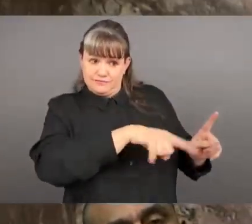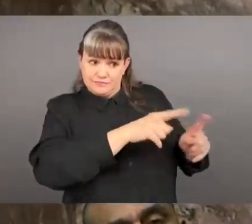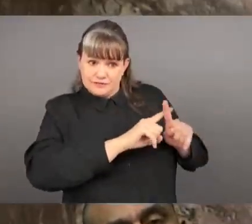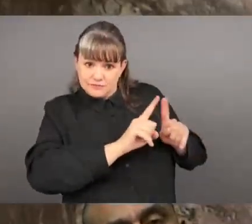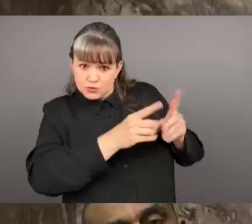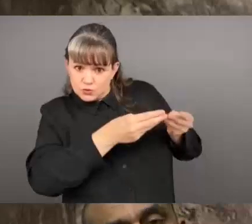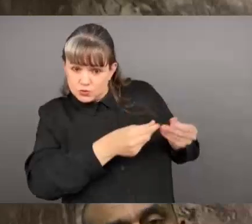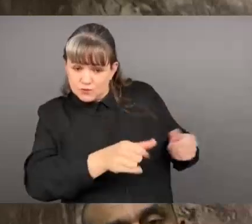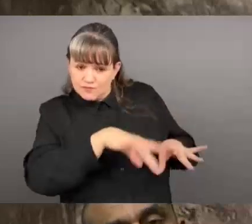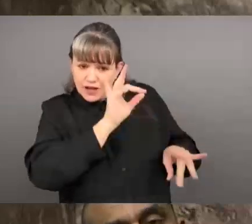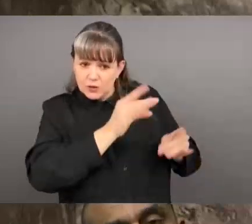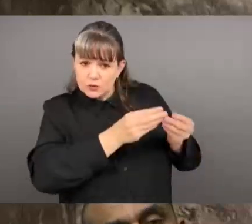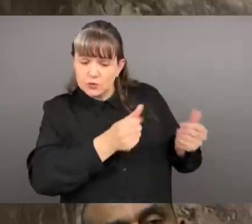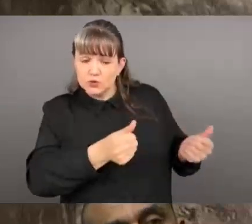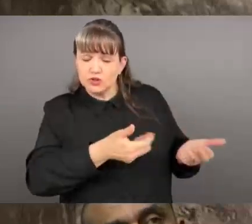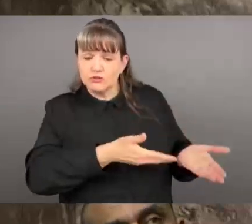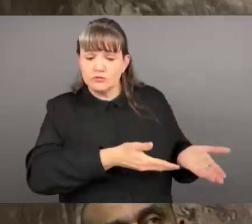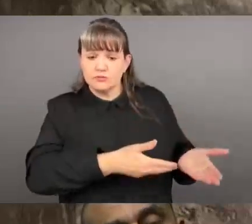Members.